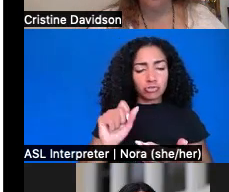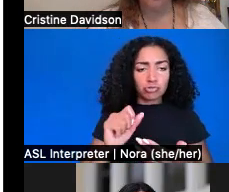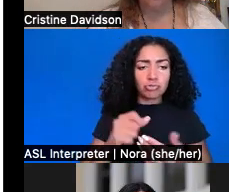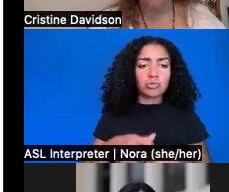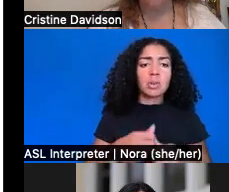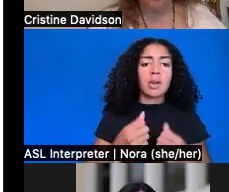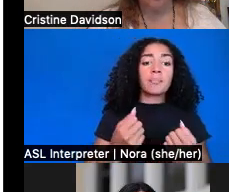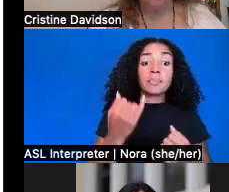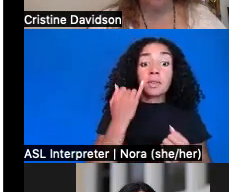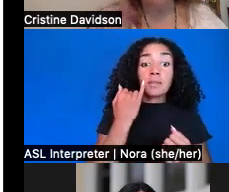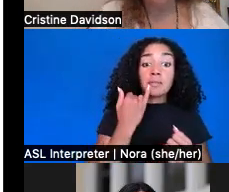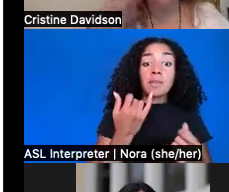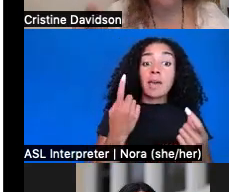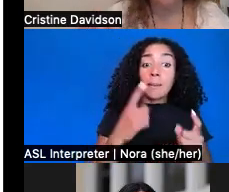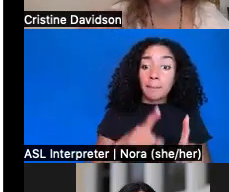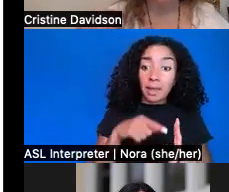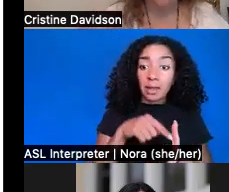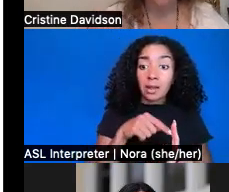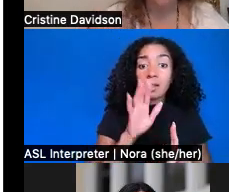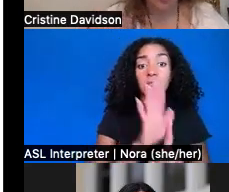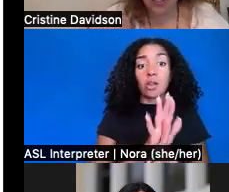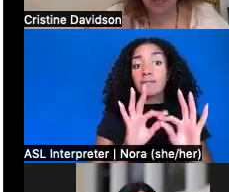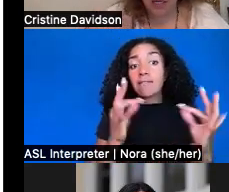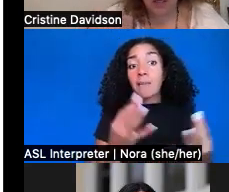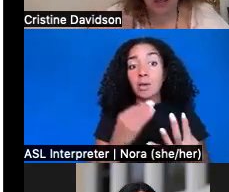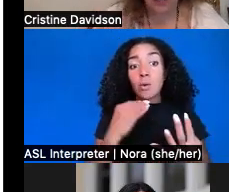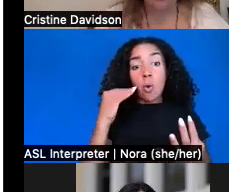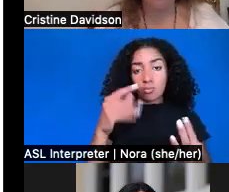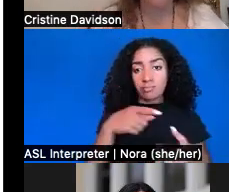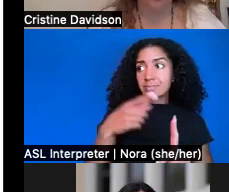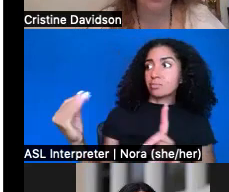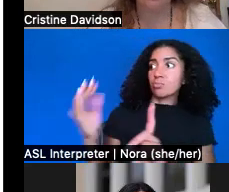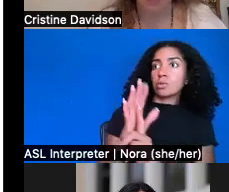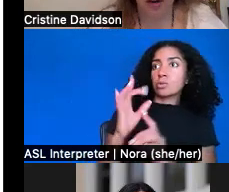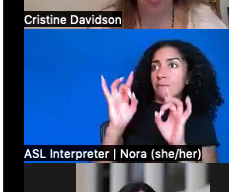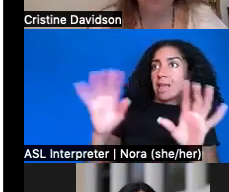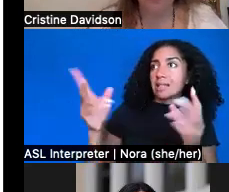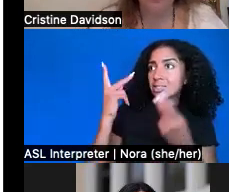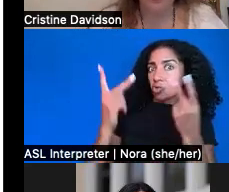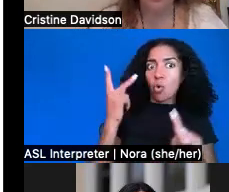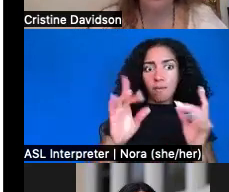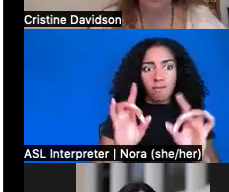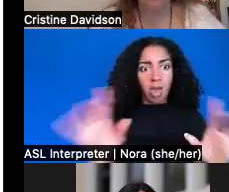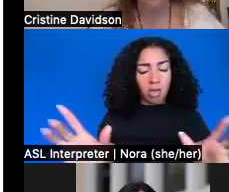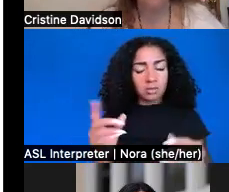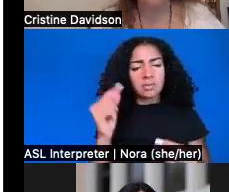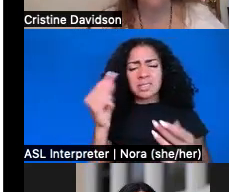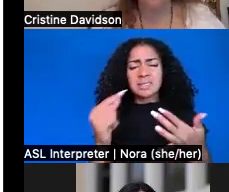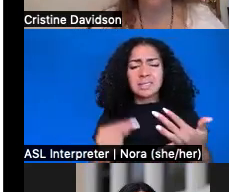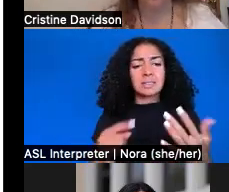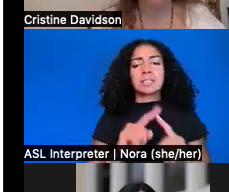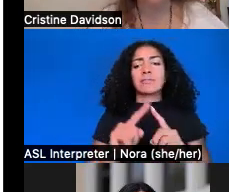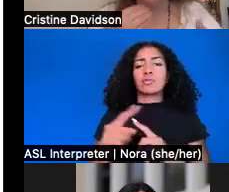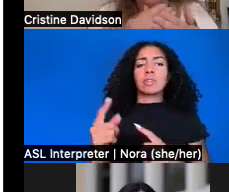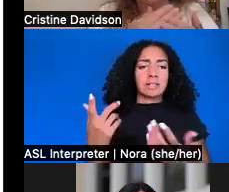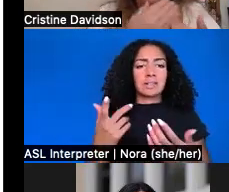home. So, all those words to me just mean like everybody wants to matter. As human beings in